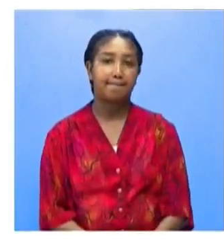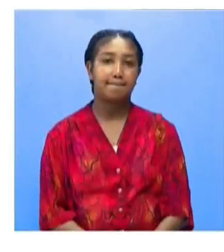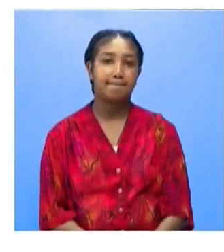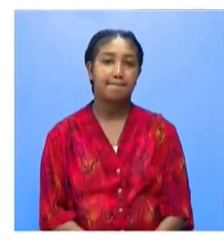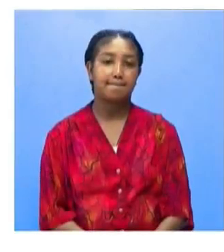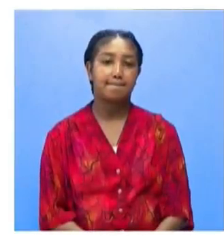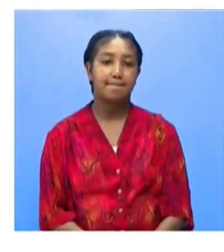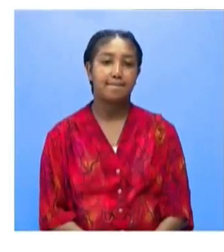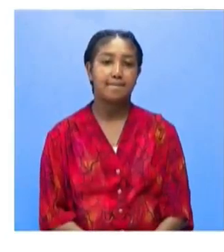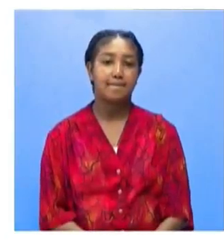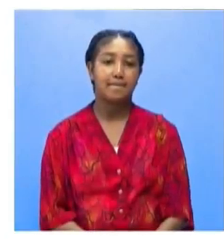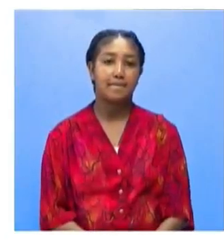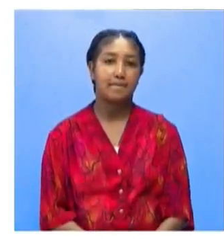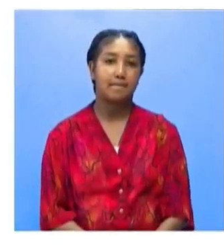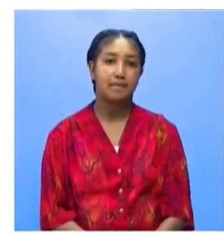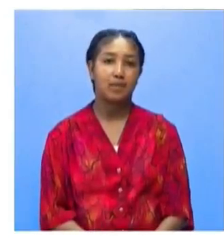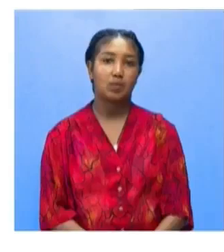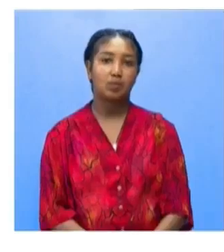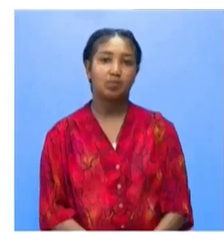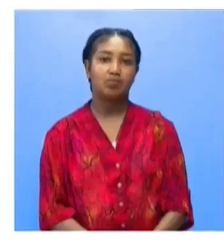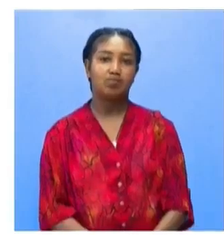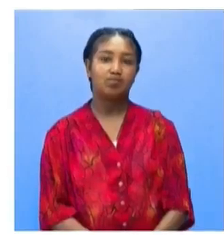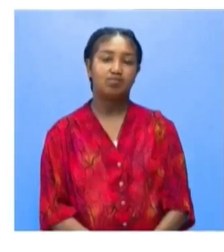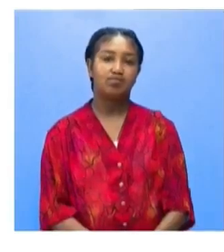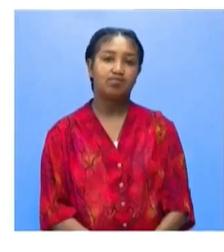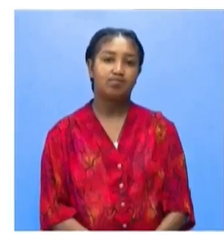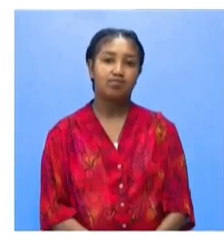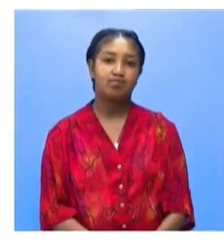Negative sentence.